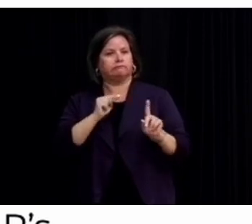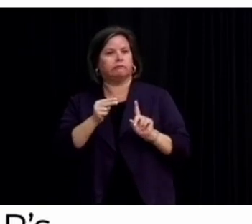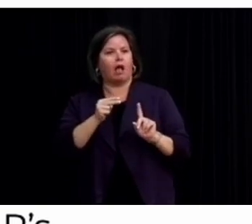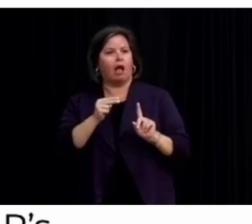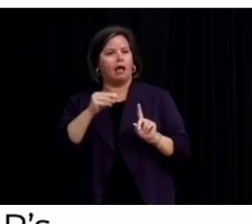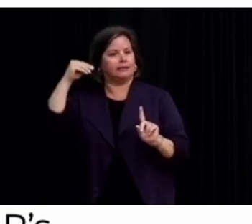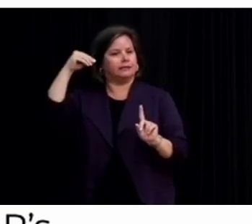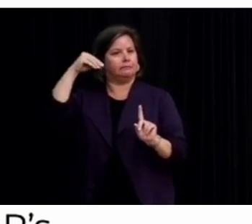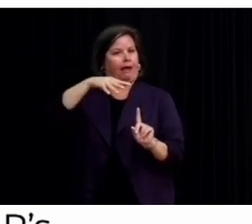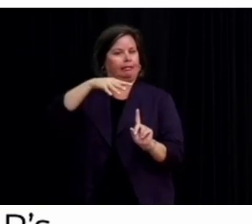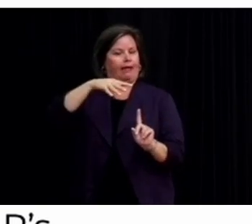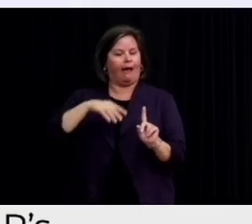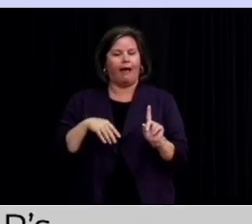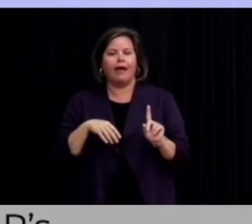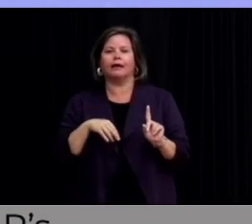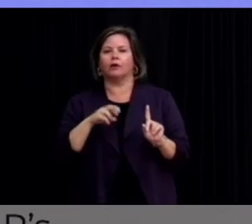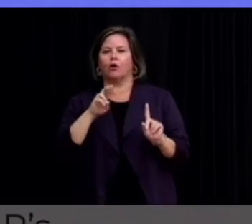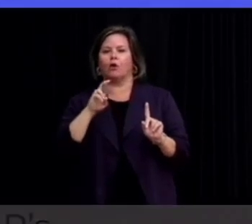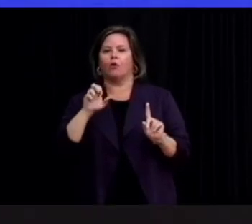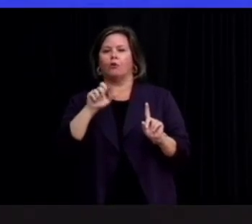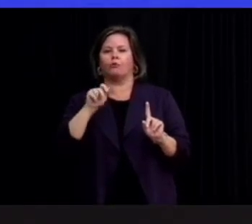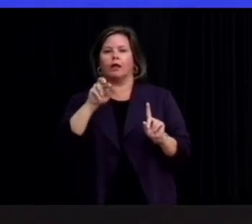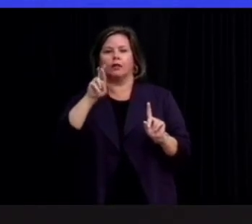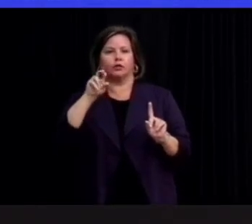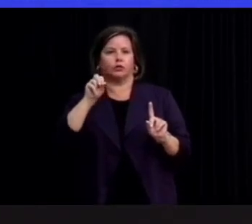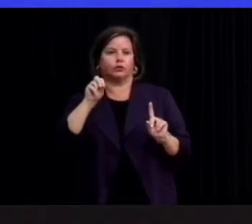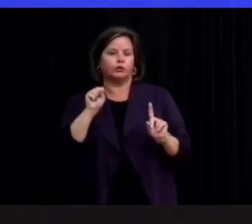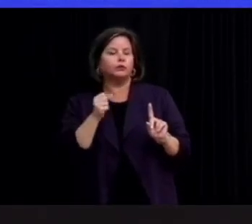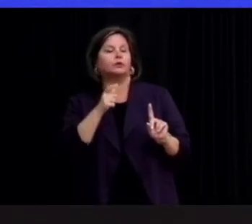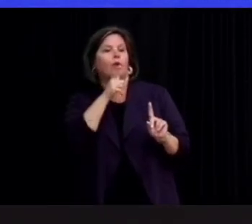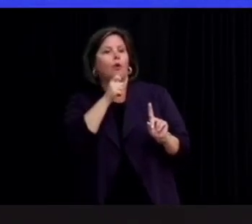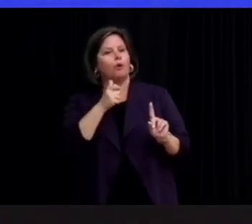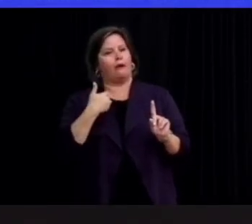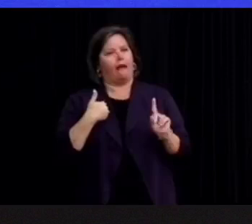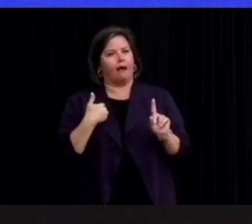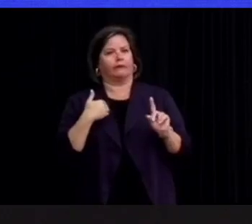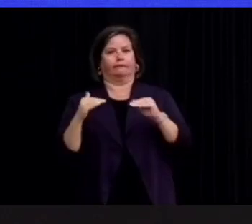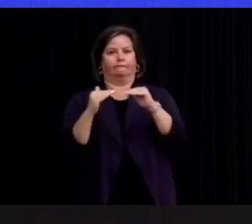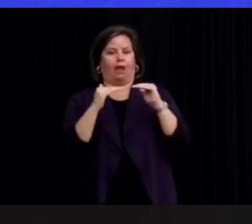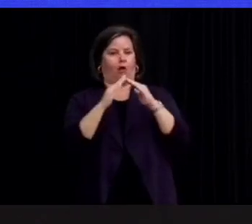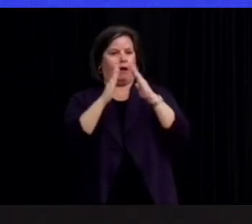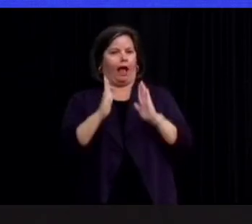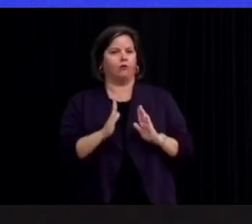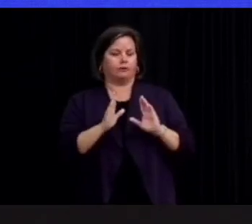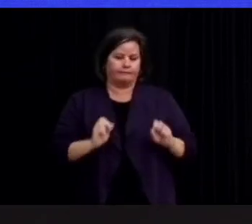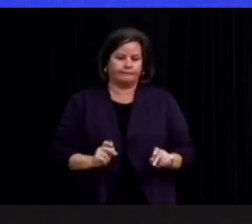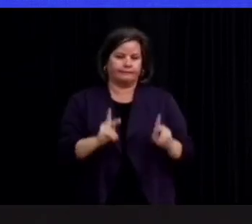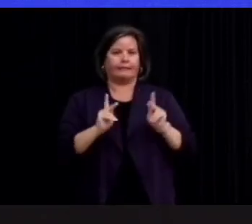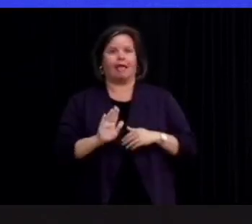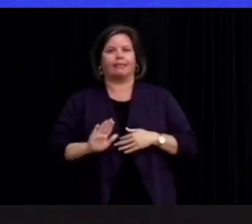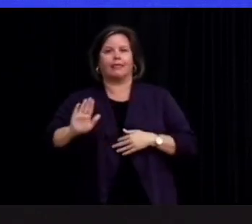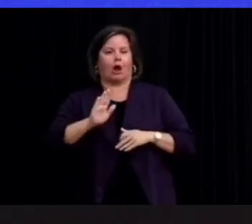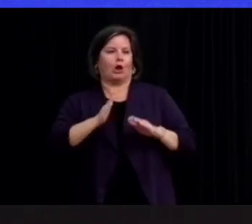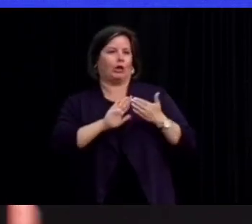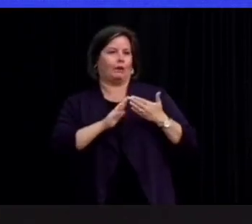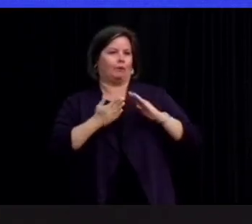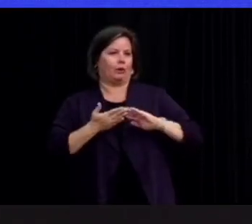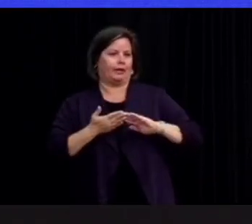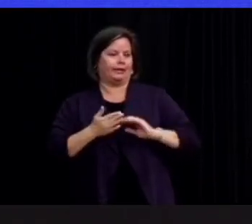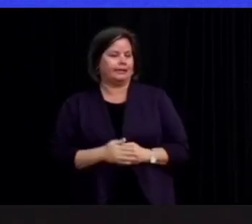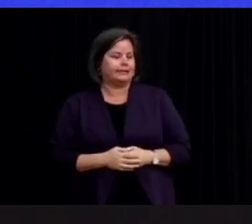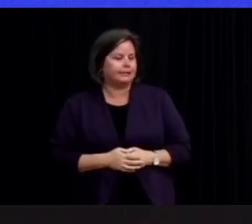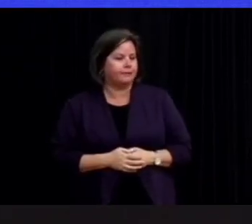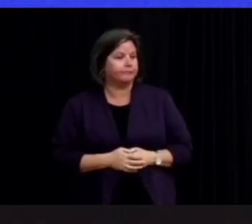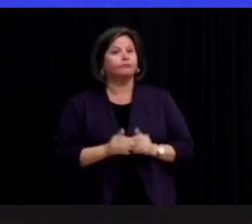licensees, realtors who are advancing fair housing and homeownership opportunities in their communities. So under our